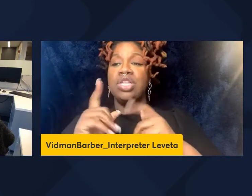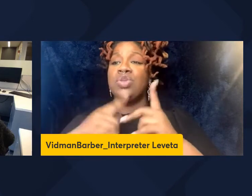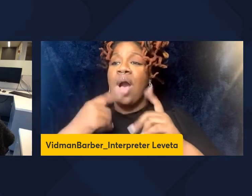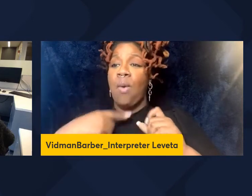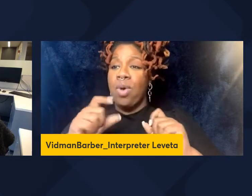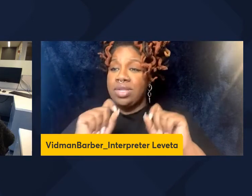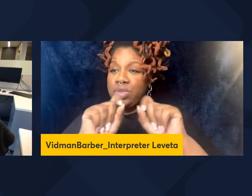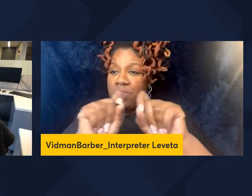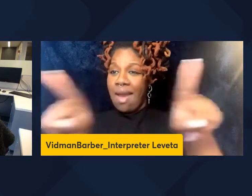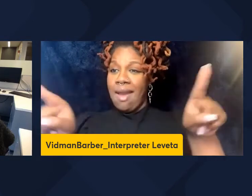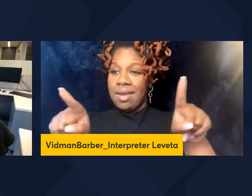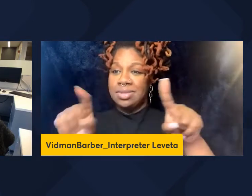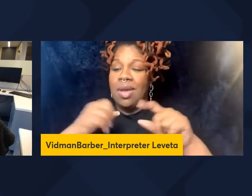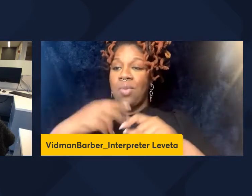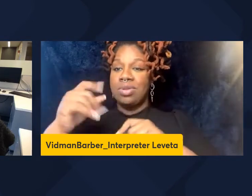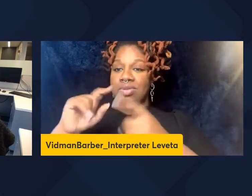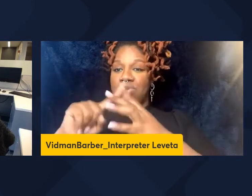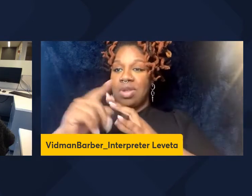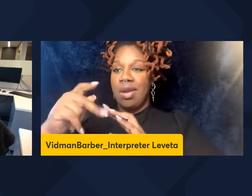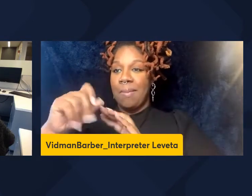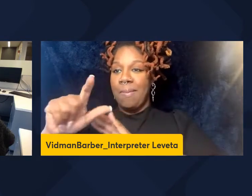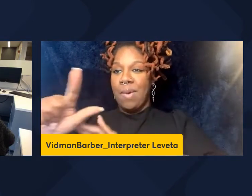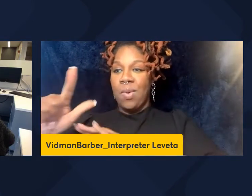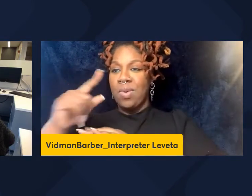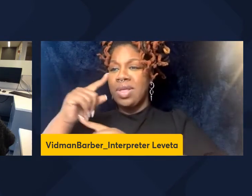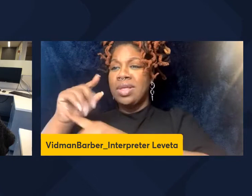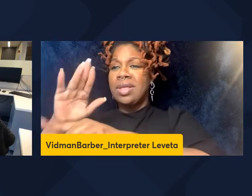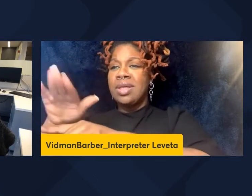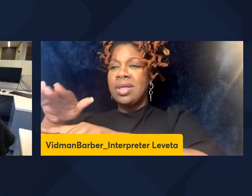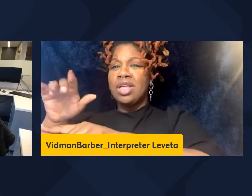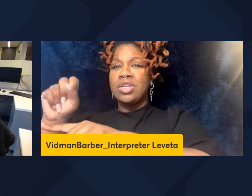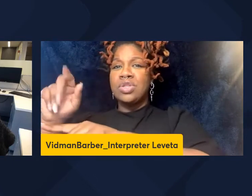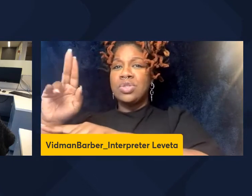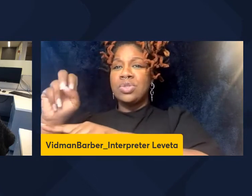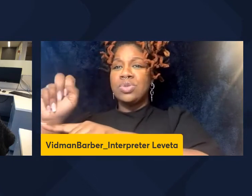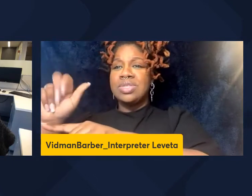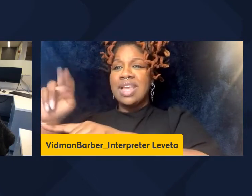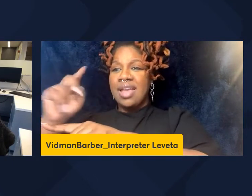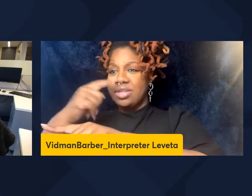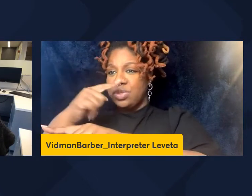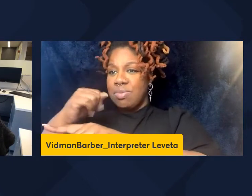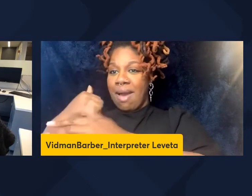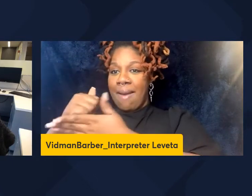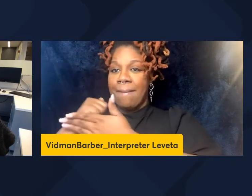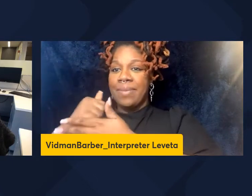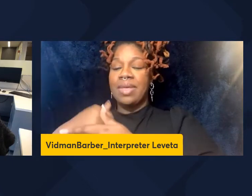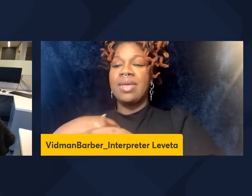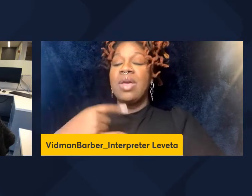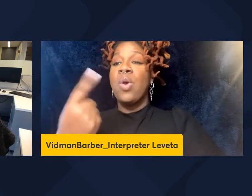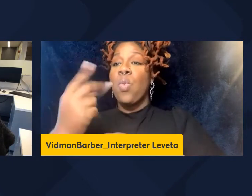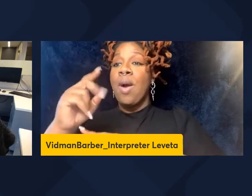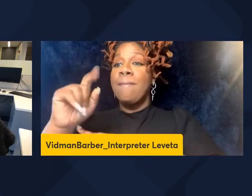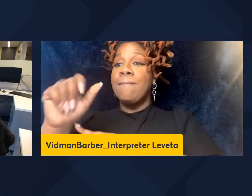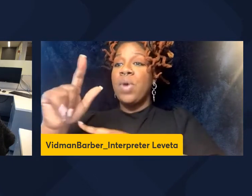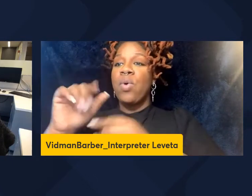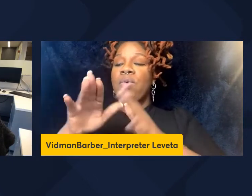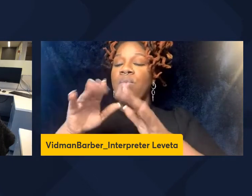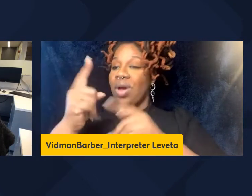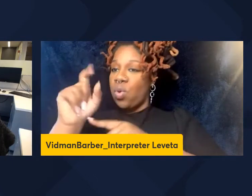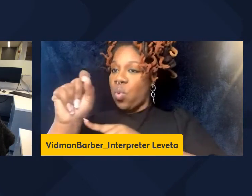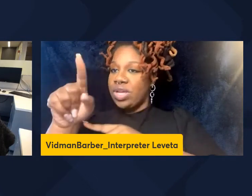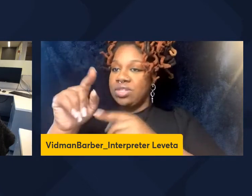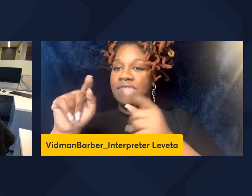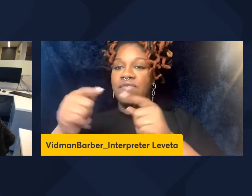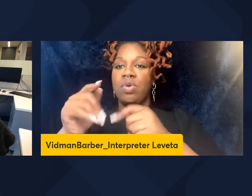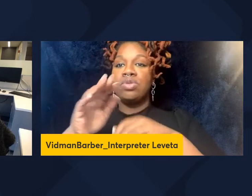let's see if Susanna can help me out a little bit. But one of them is about decision making, because one of the things, as was read in